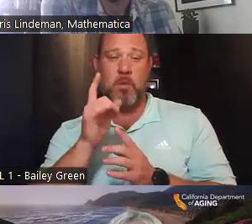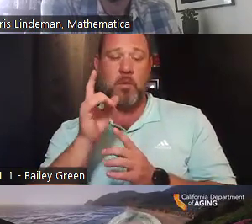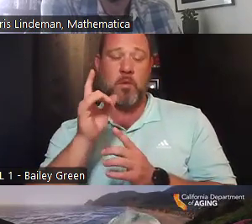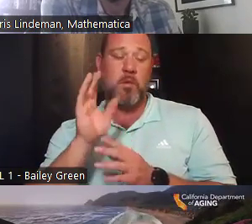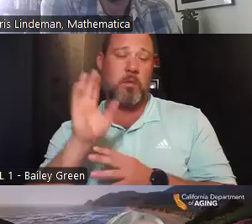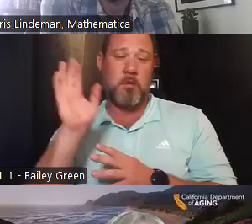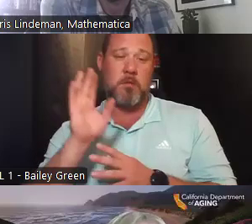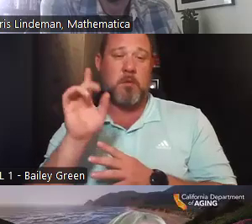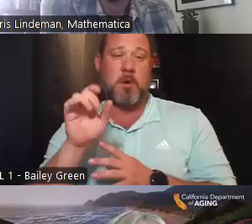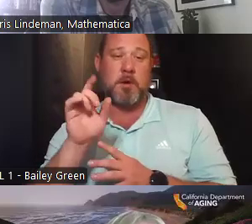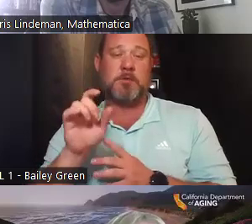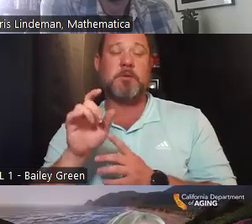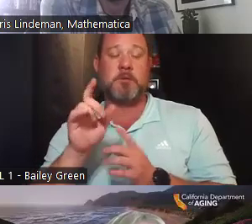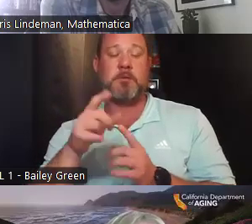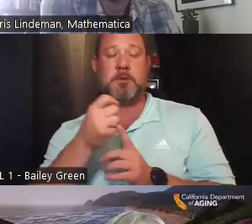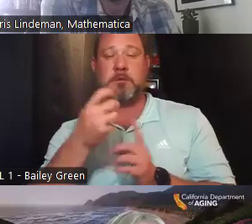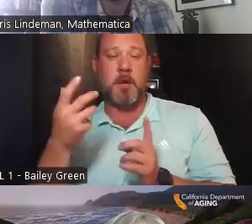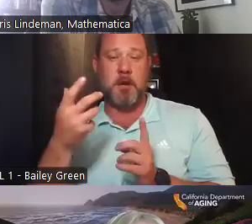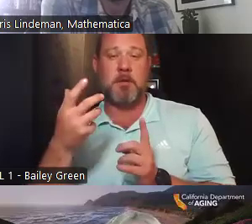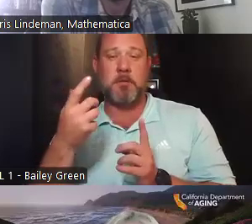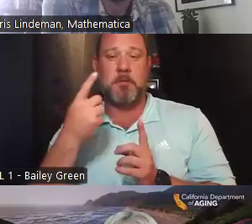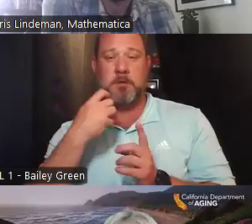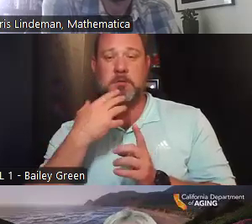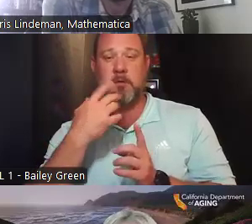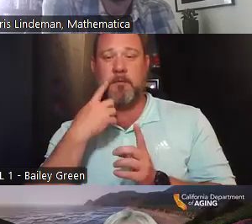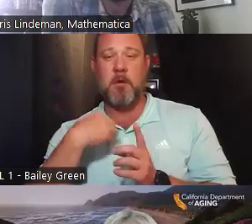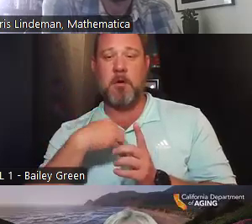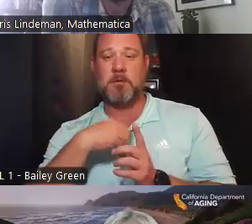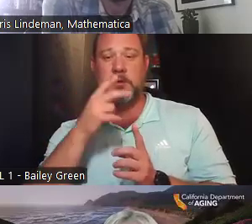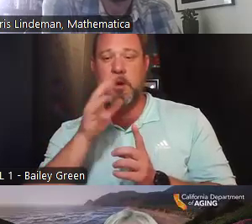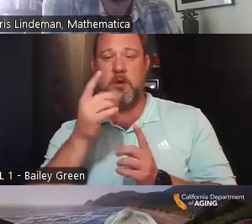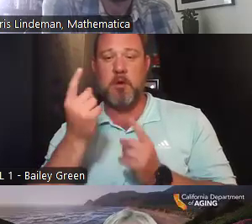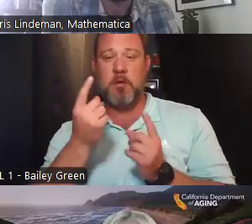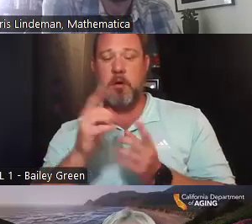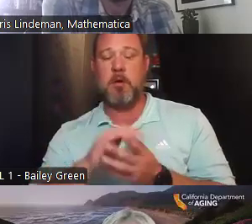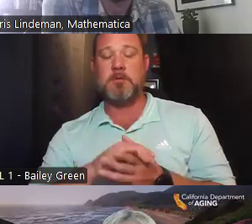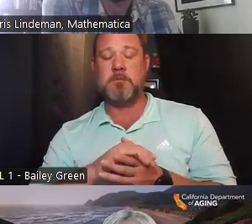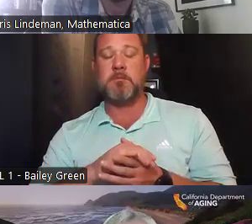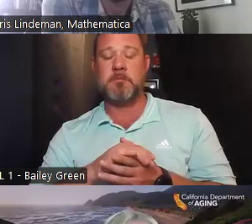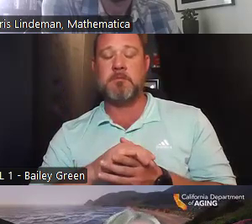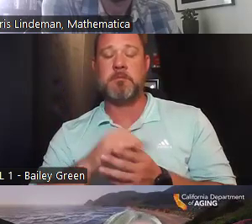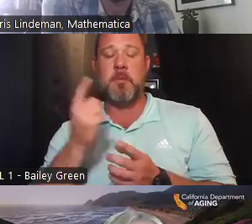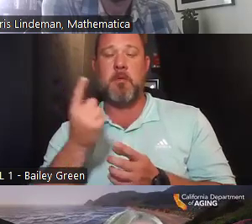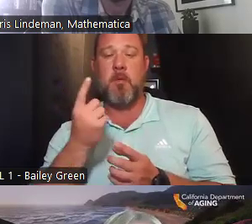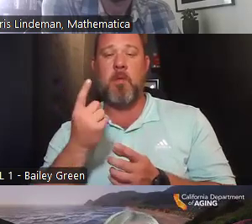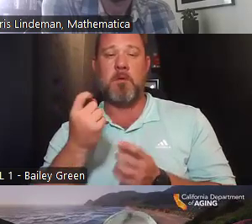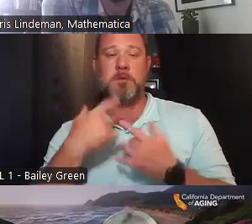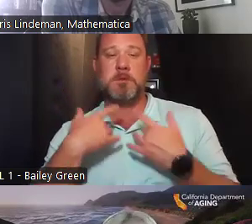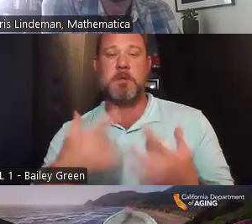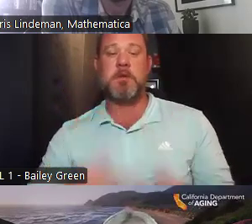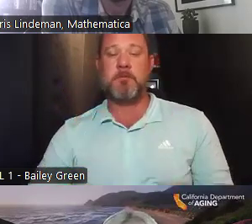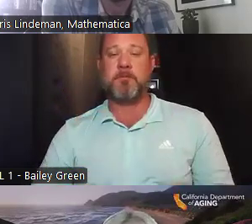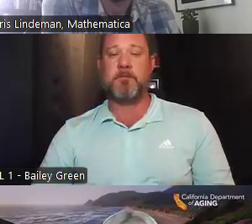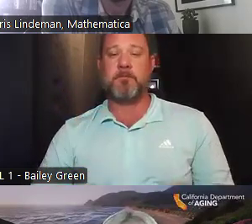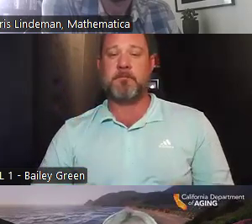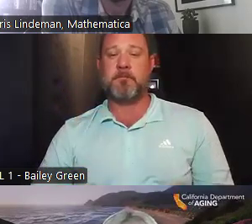had that question, if you wanted to expand a bit on that, just because it's good for us to hear what your thoughts are we can always take it all into consideration.